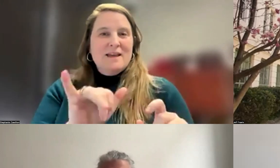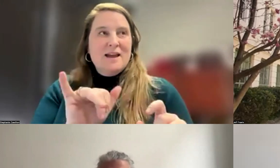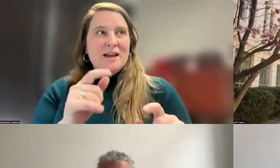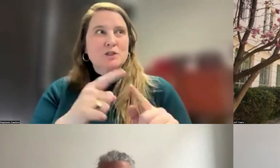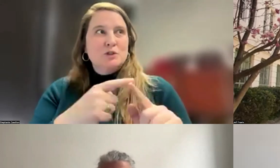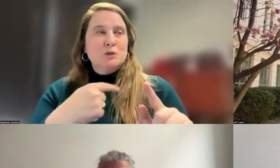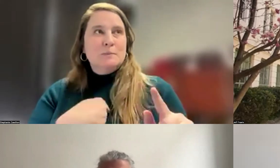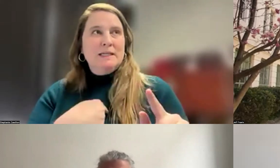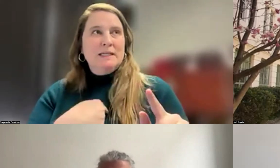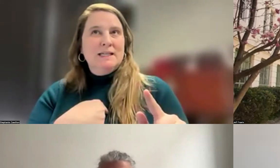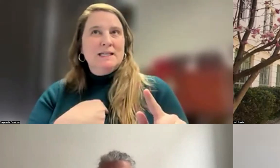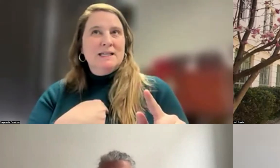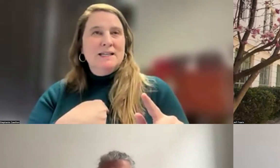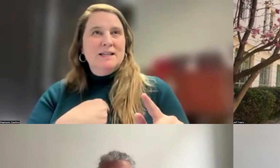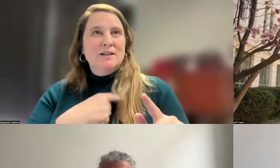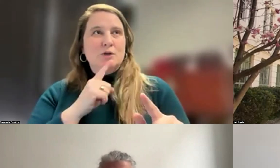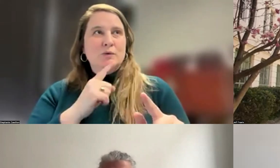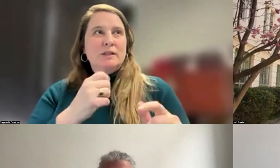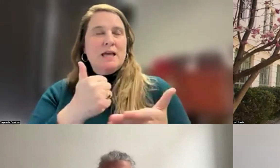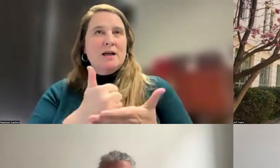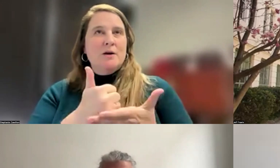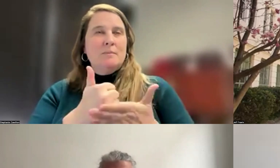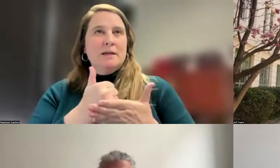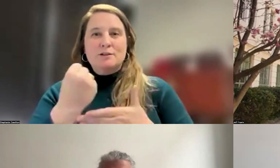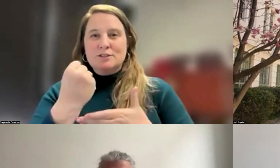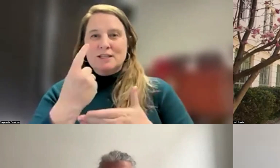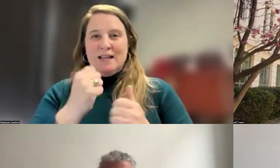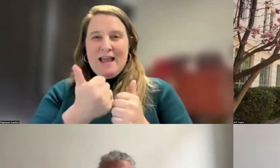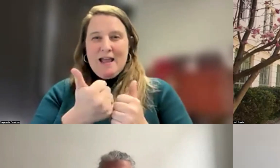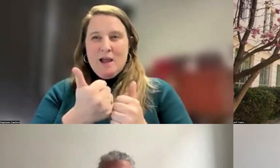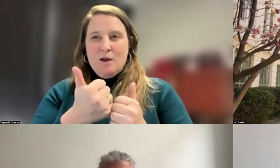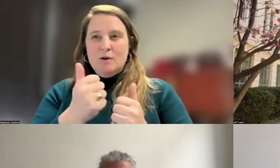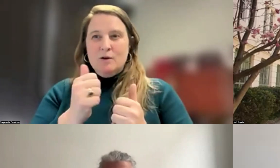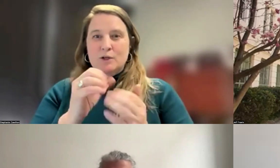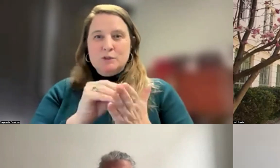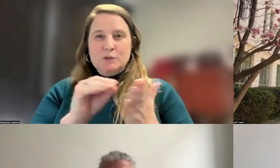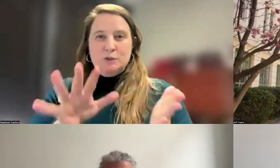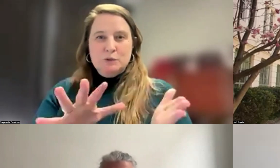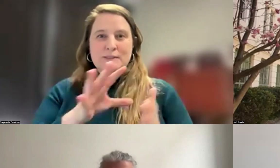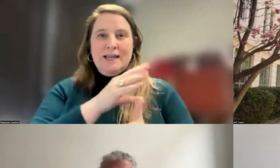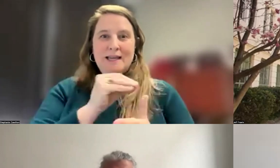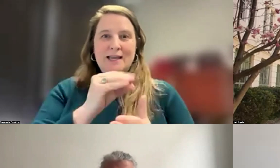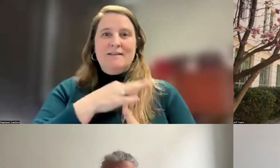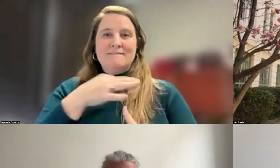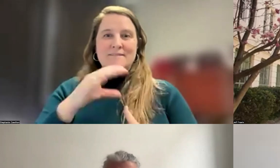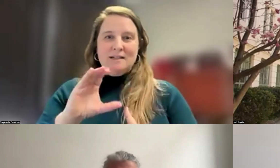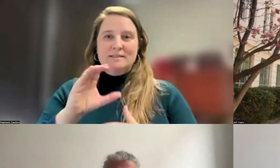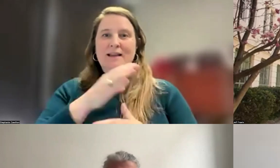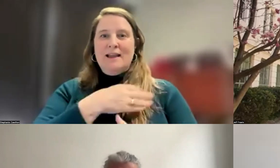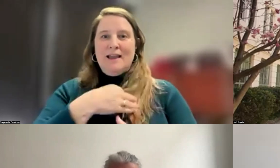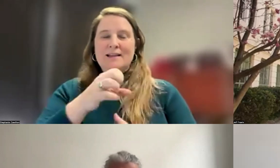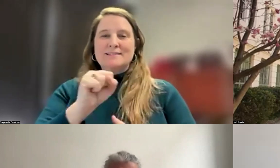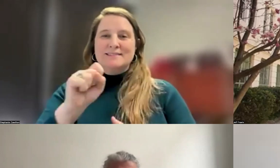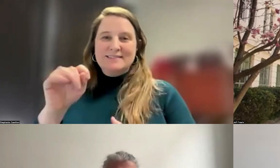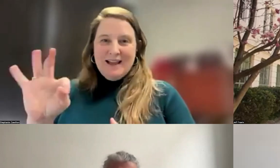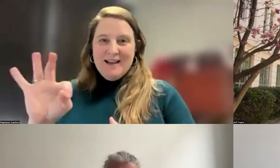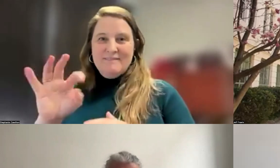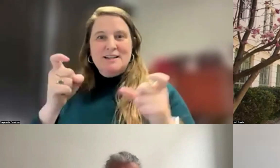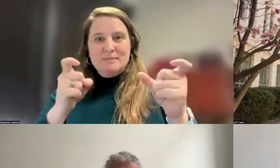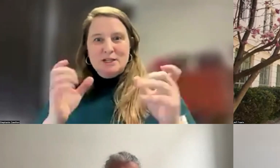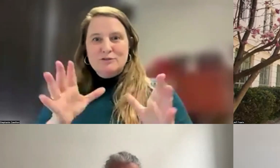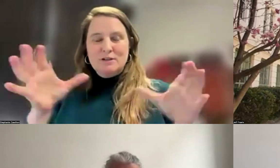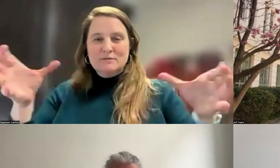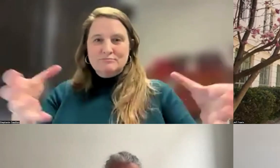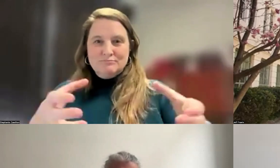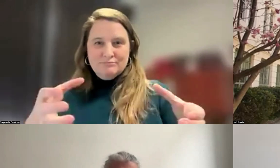pilot project. And that impact to me really helped me understand how students and